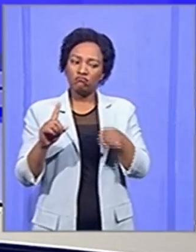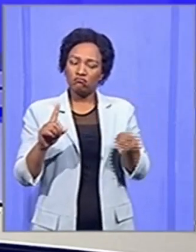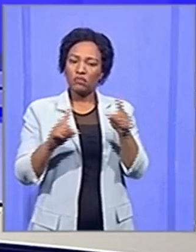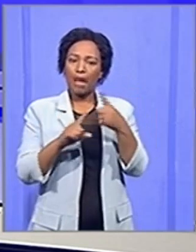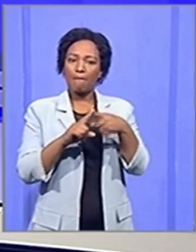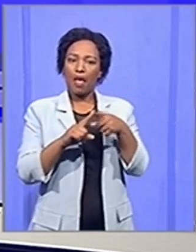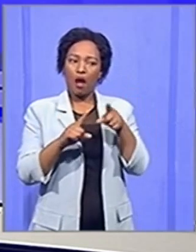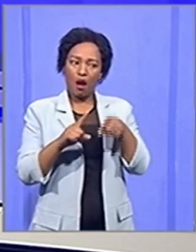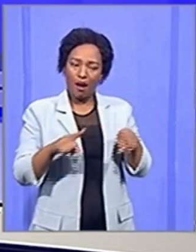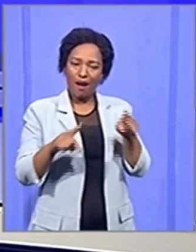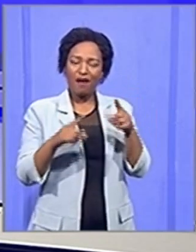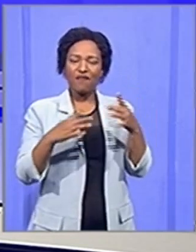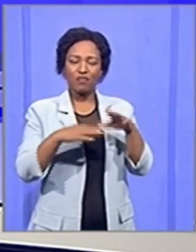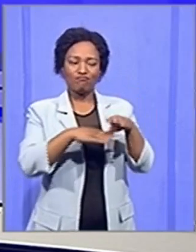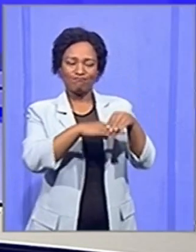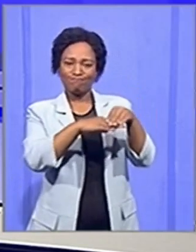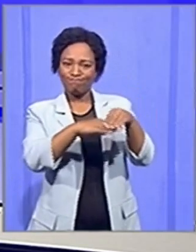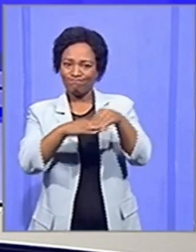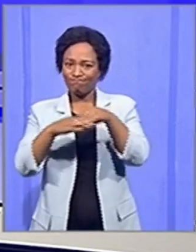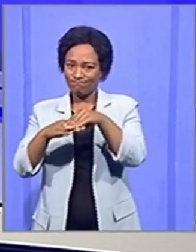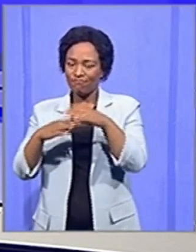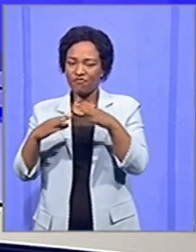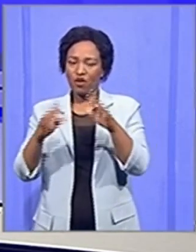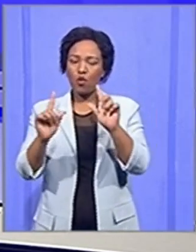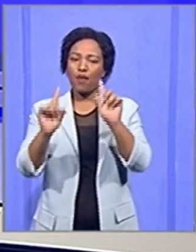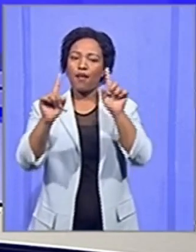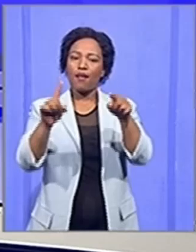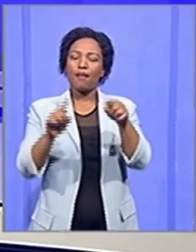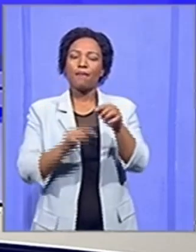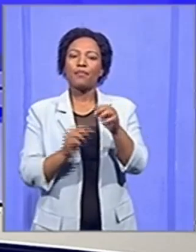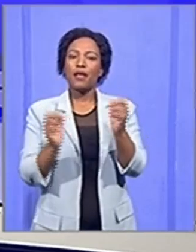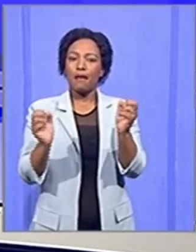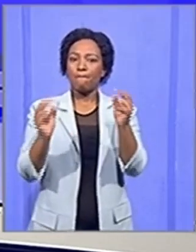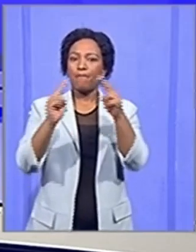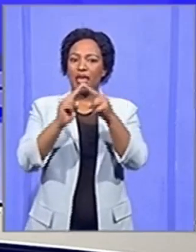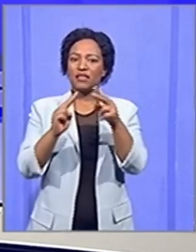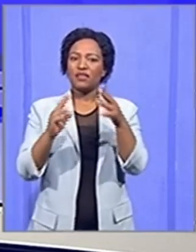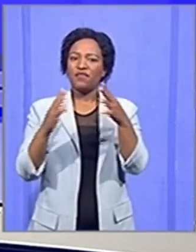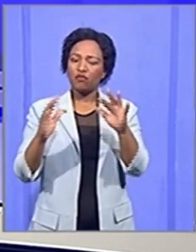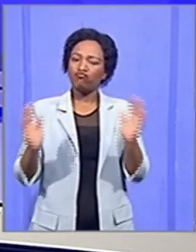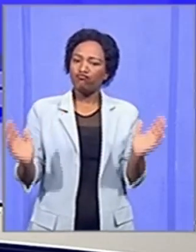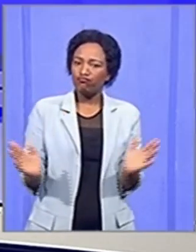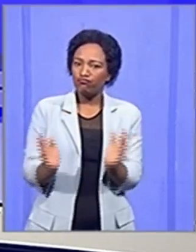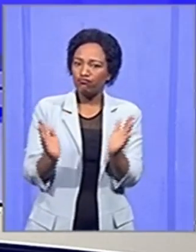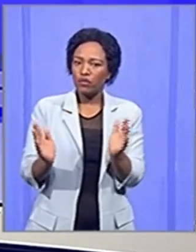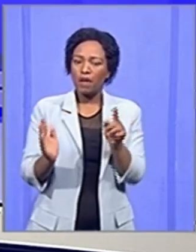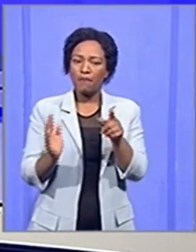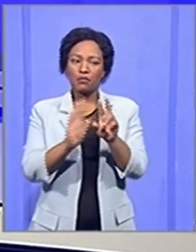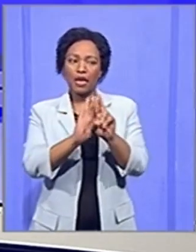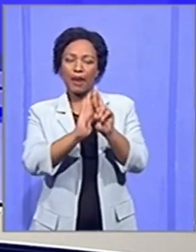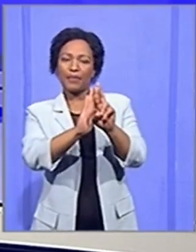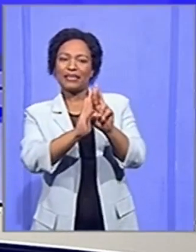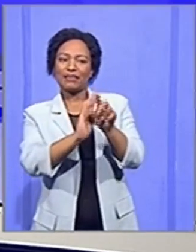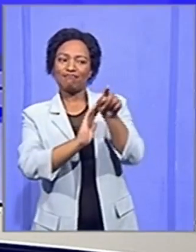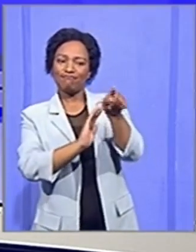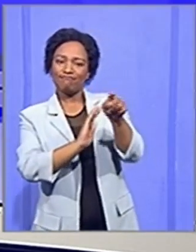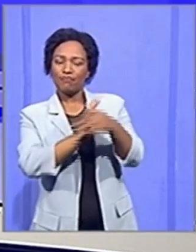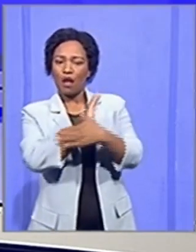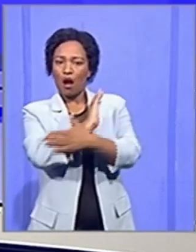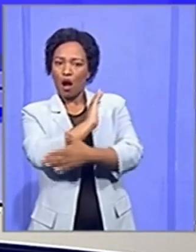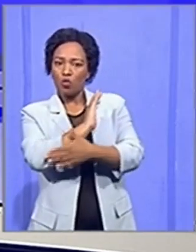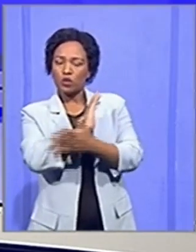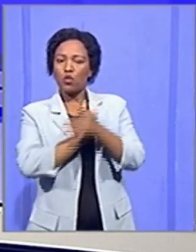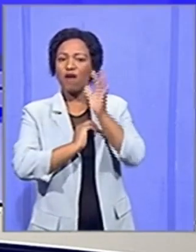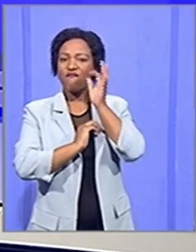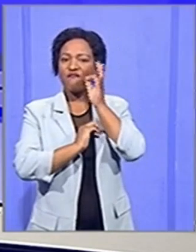kwa Paris. O ba rotloeditse gore e nne baemedi ba ba siameng mo boemong jwa naga kwa France. Kodwa o